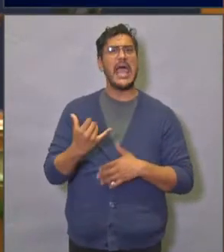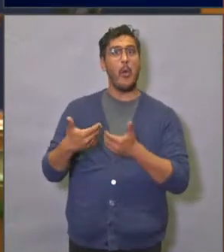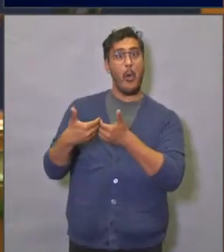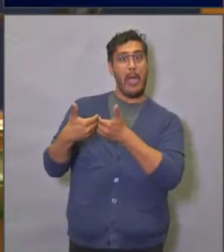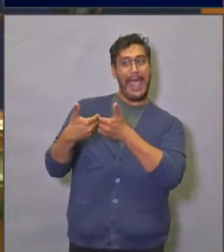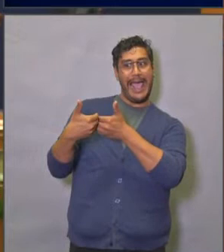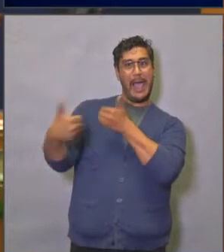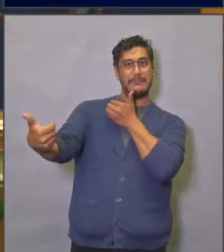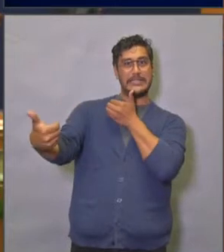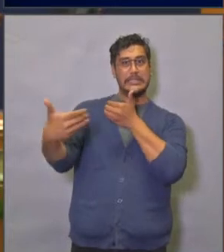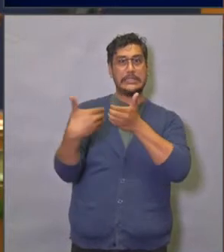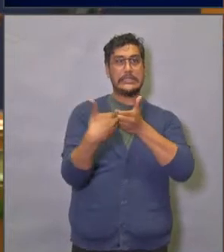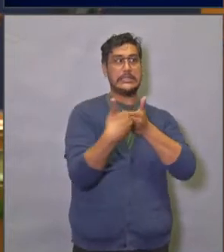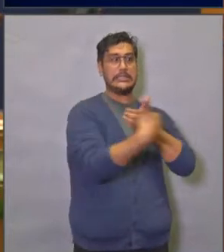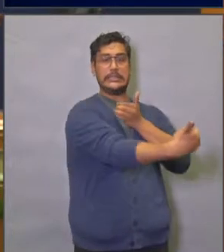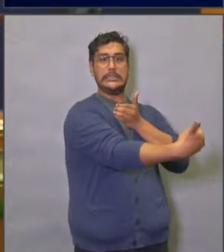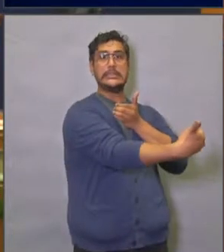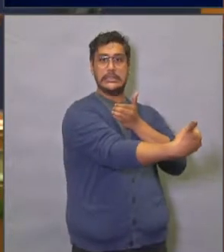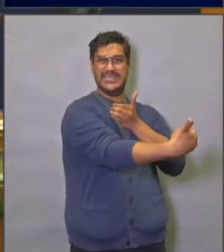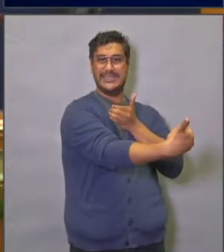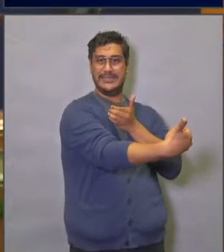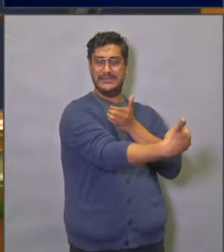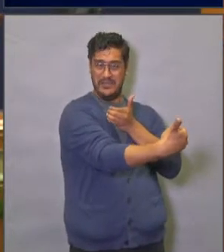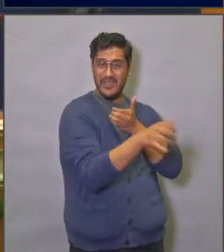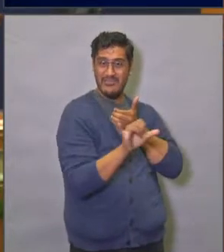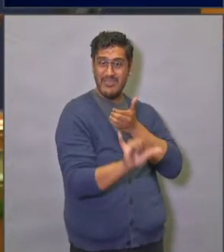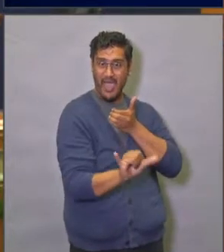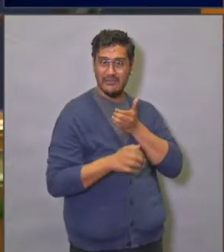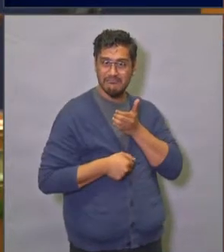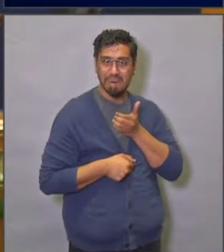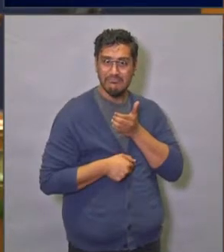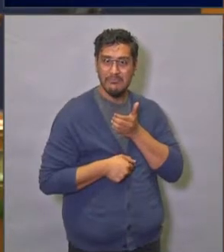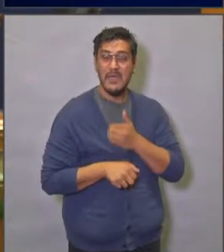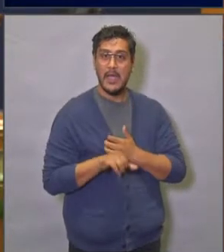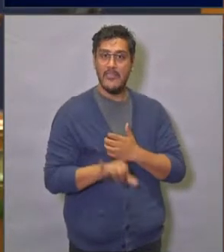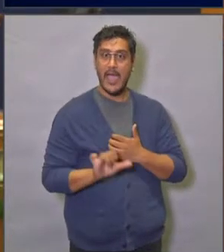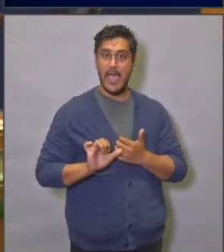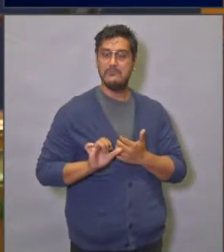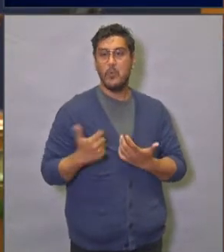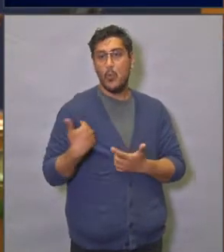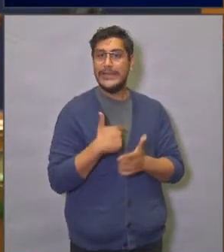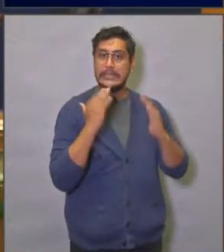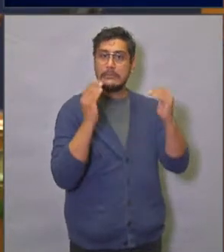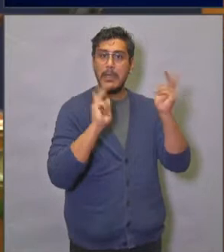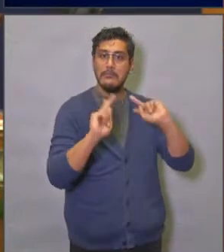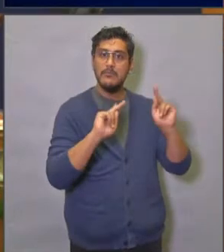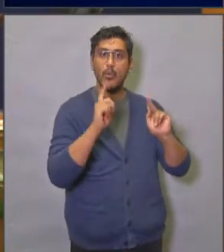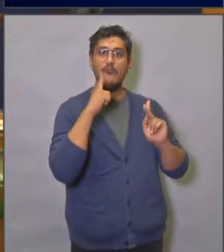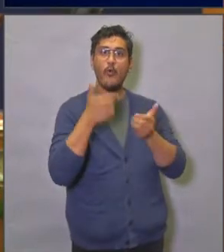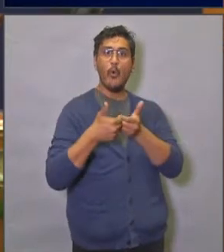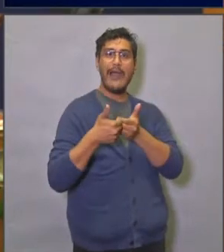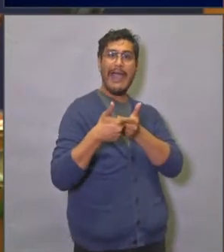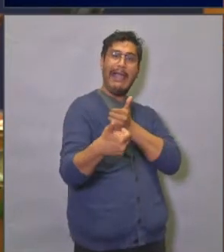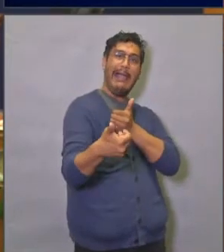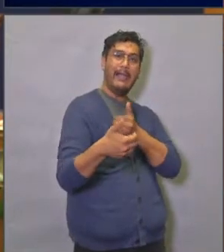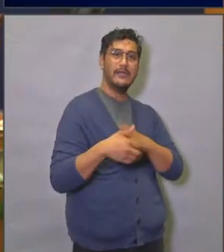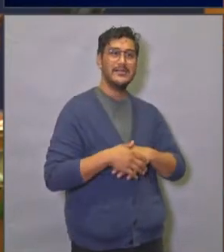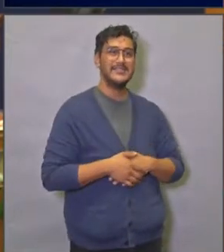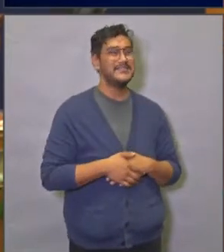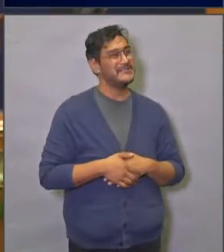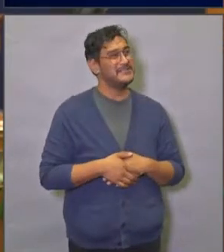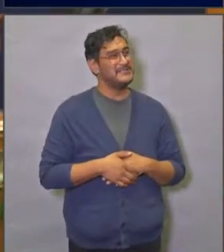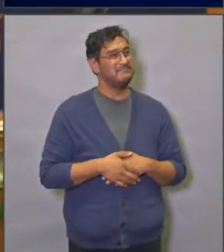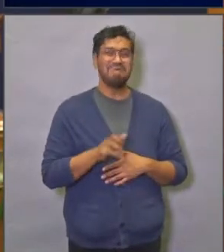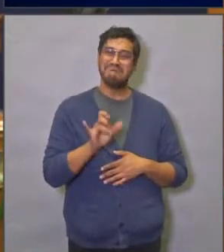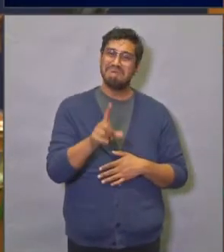only, in terms of sort of how we describe what we're expecting people to do, I'm not sure that's really the right